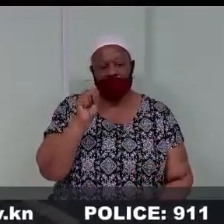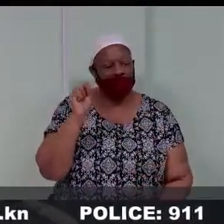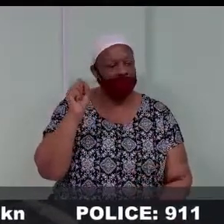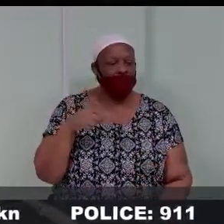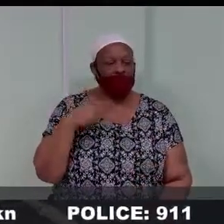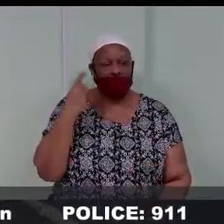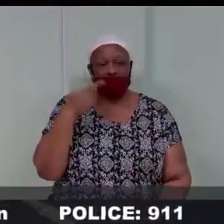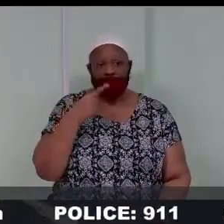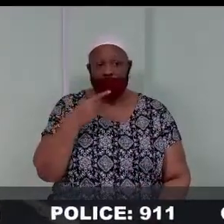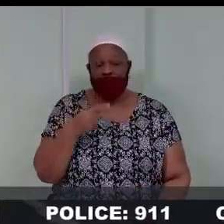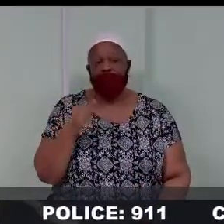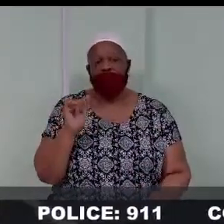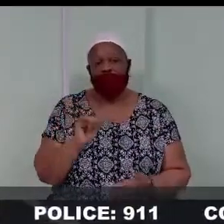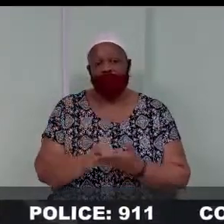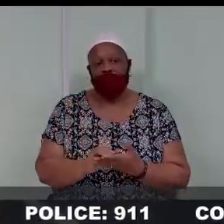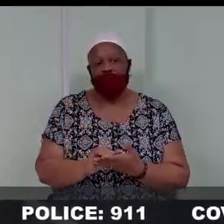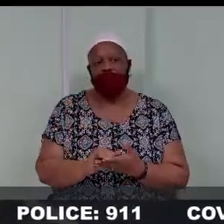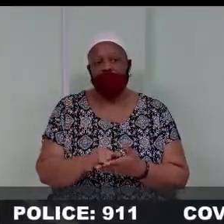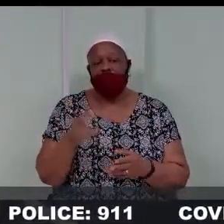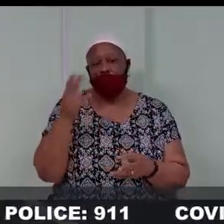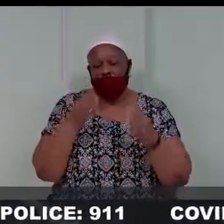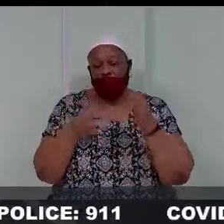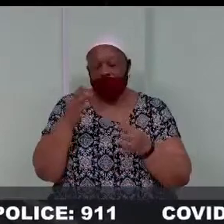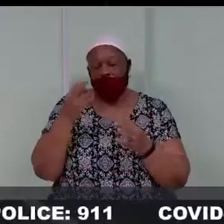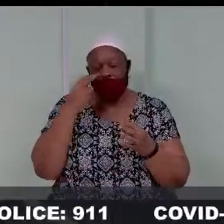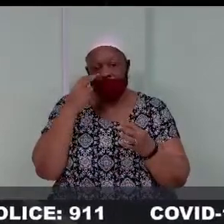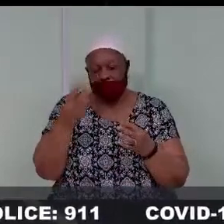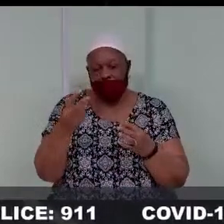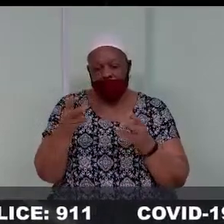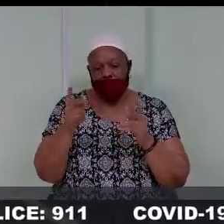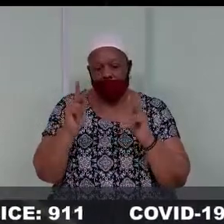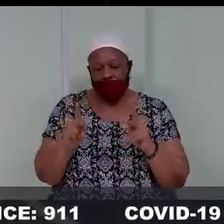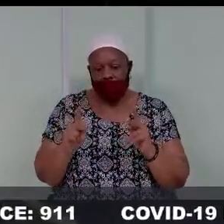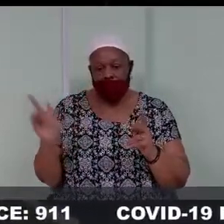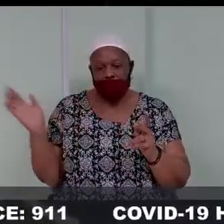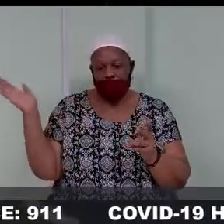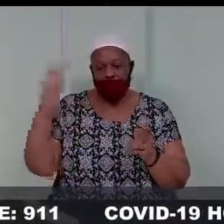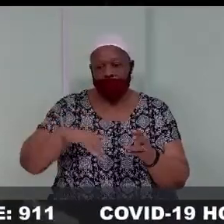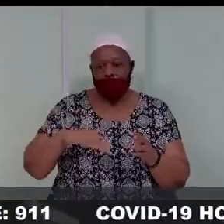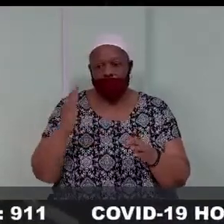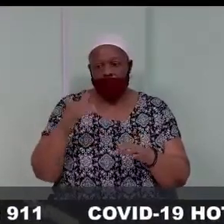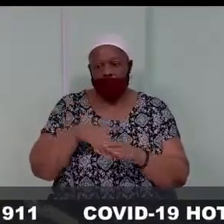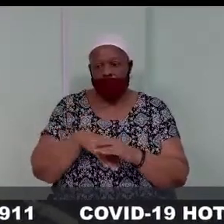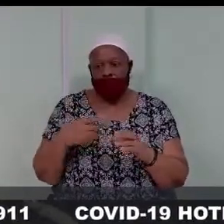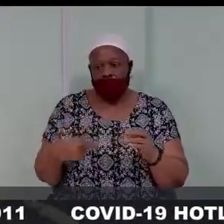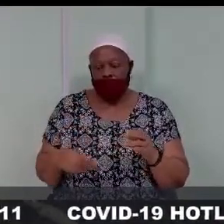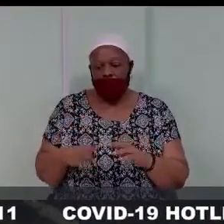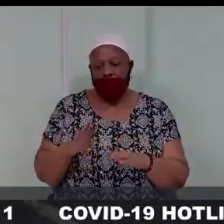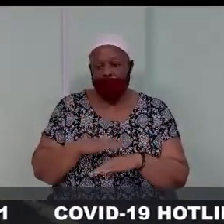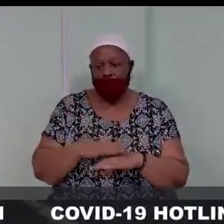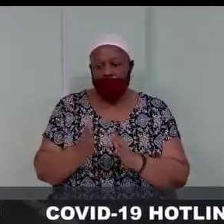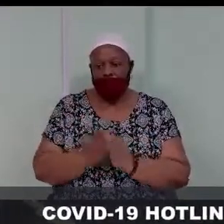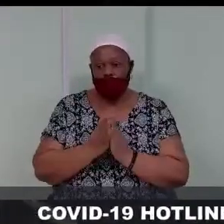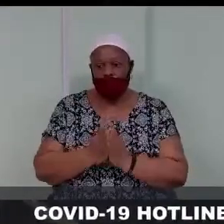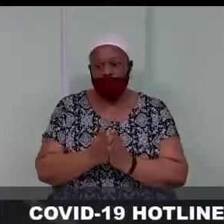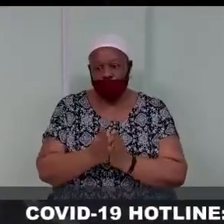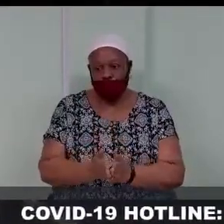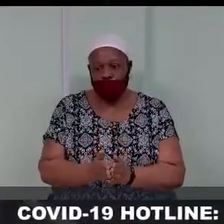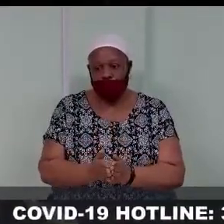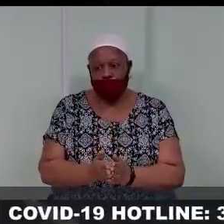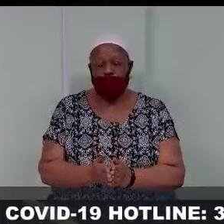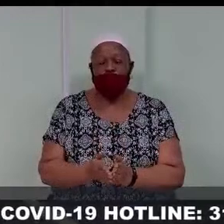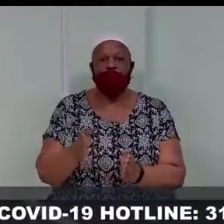Abdias Samuel, the Chair of the COVID-19 National Task Force and